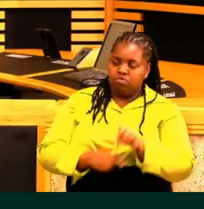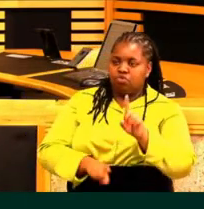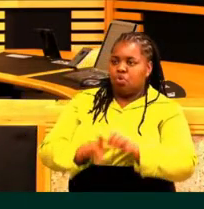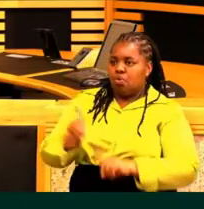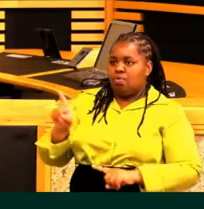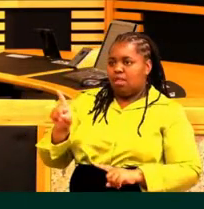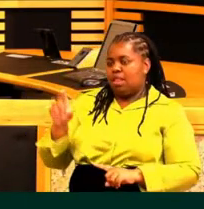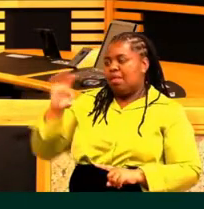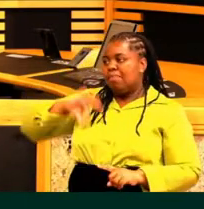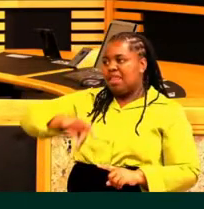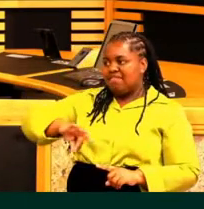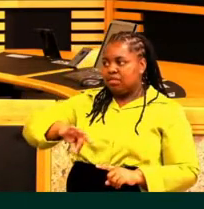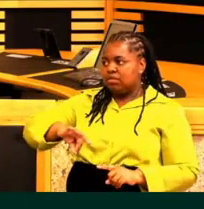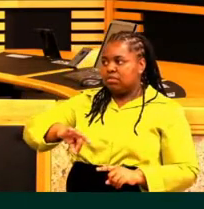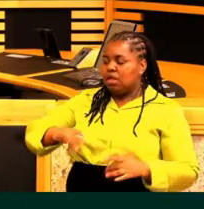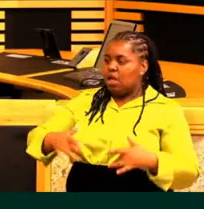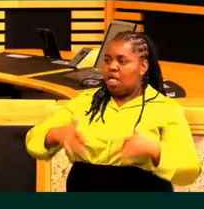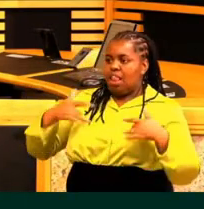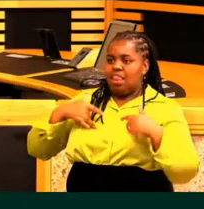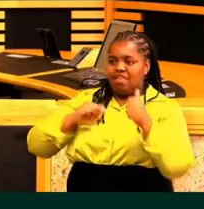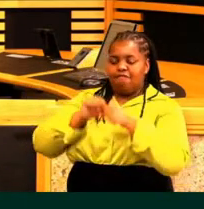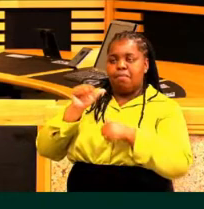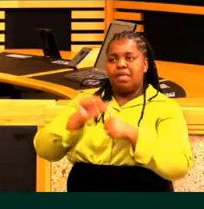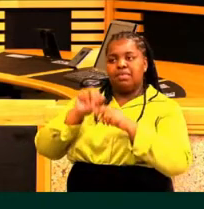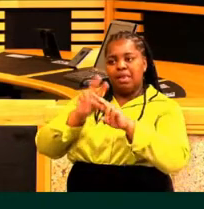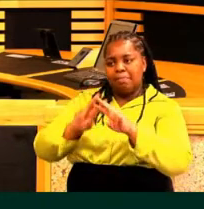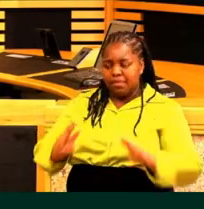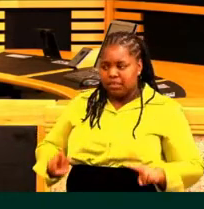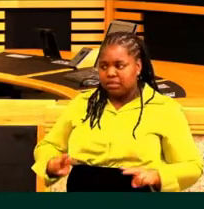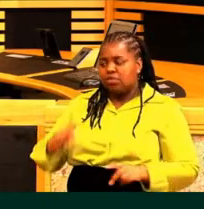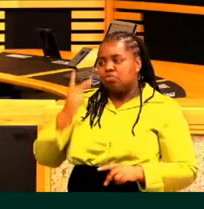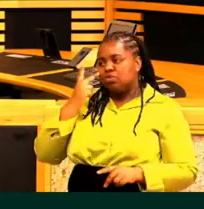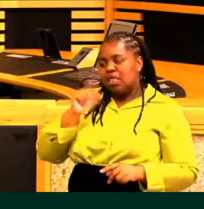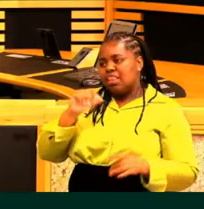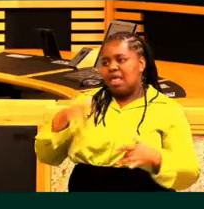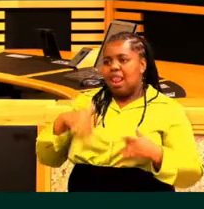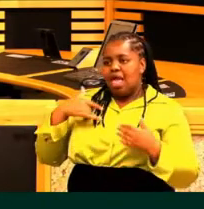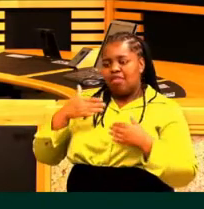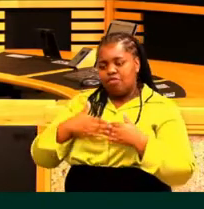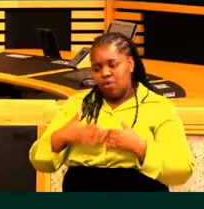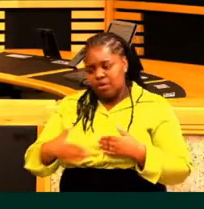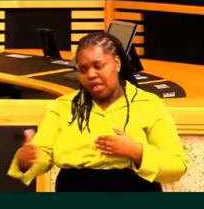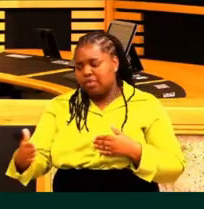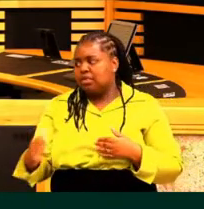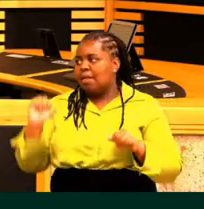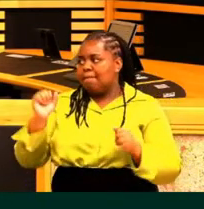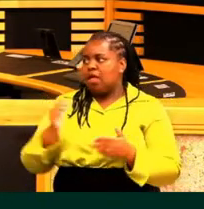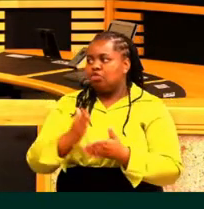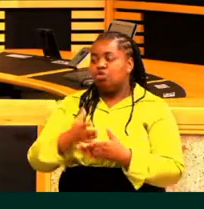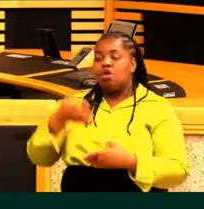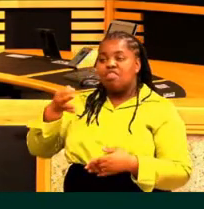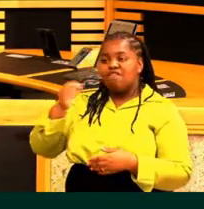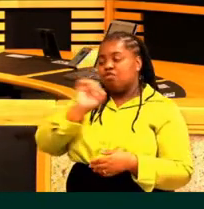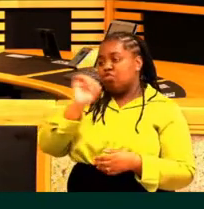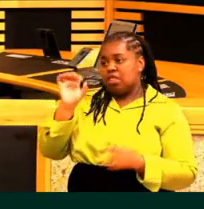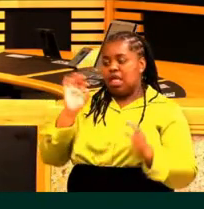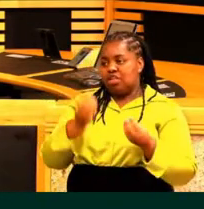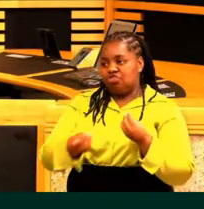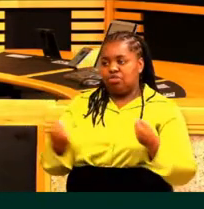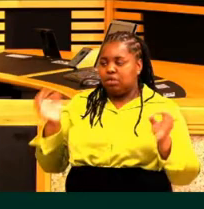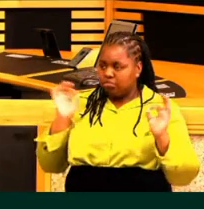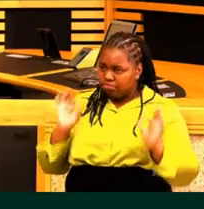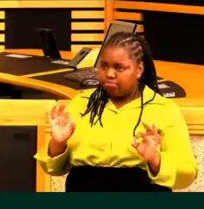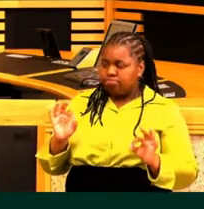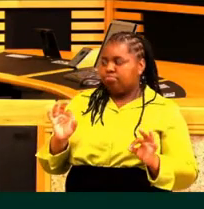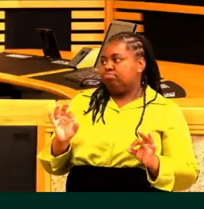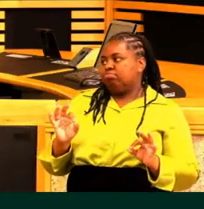material benefits to live better and in peace to see their lives go forward to guarantee the future of their children and that